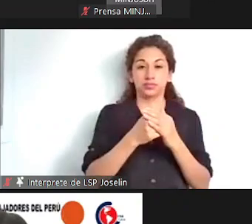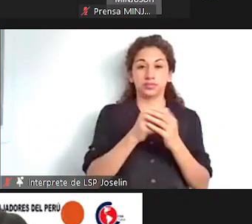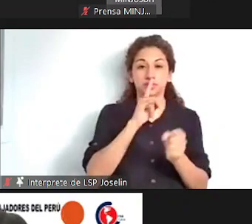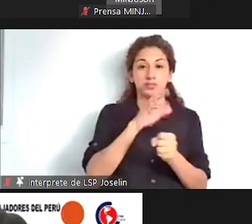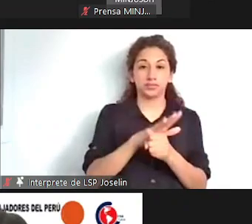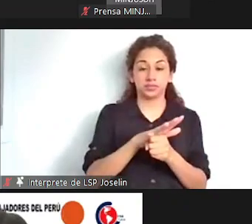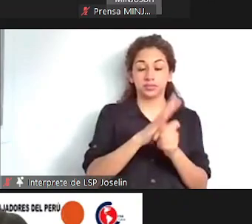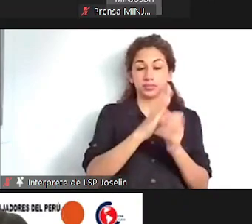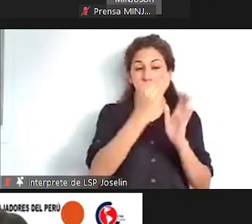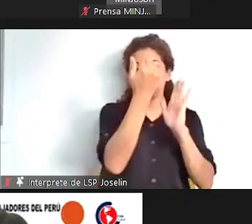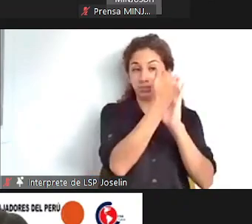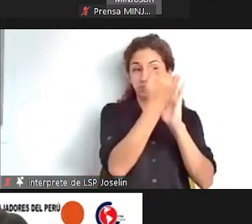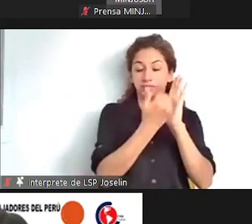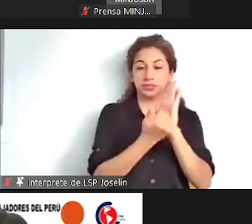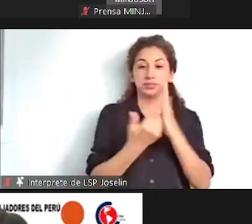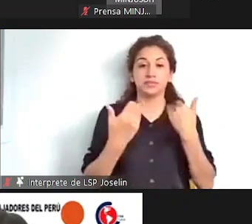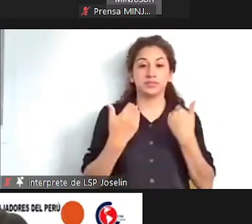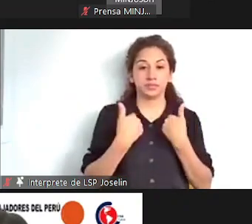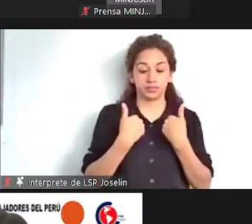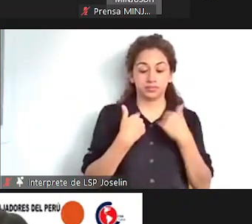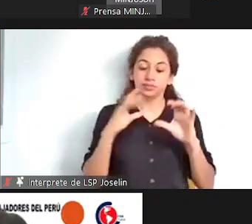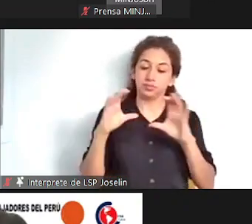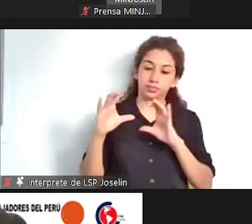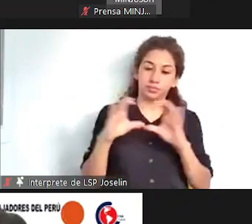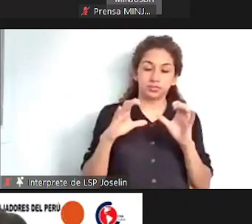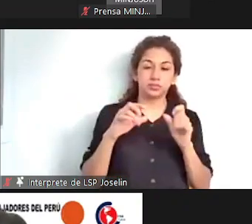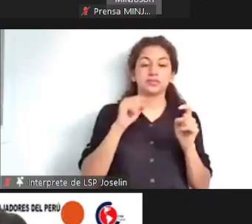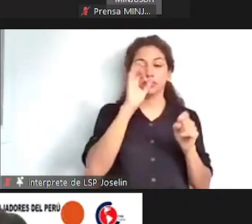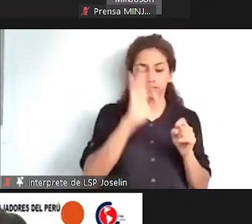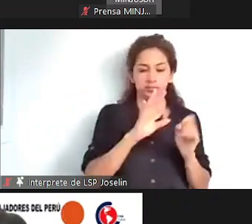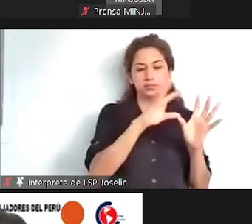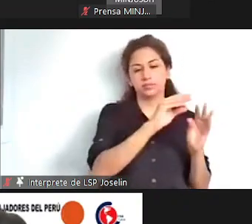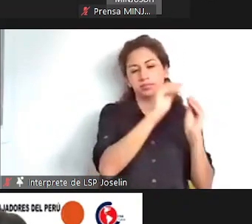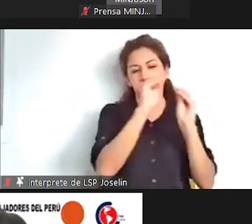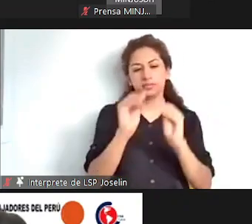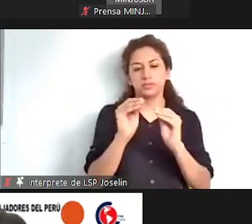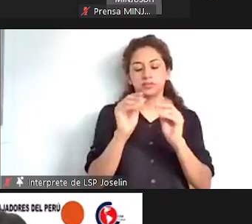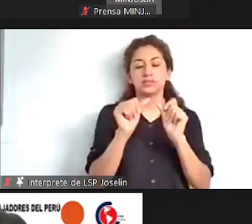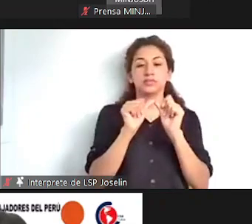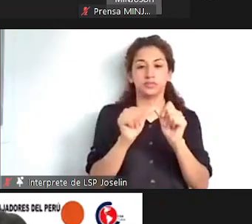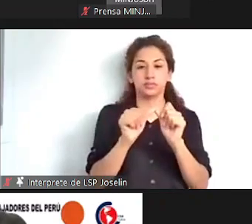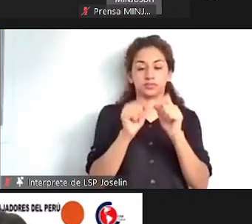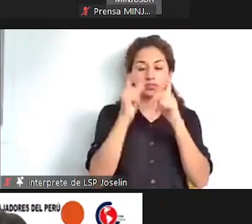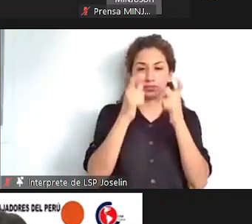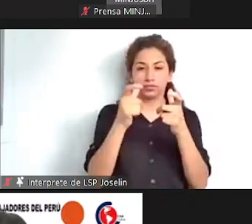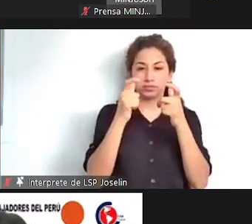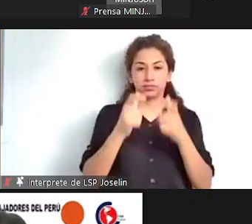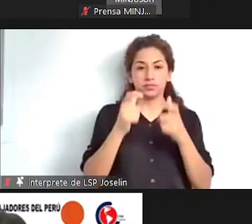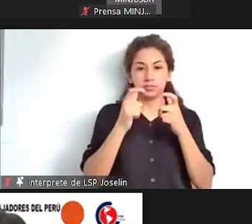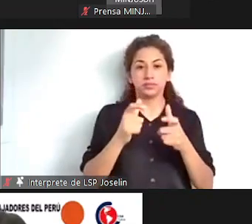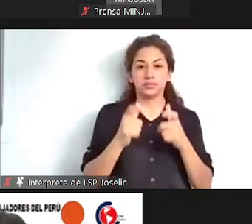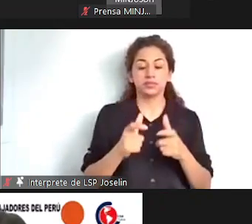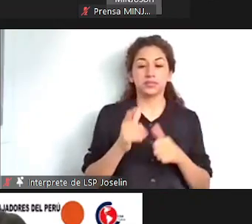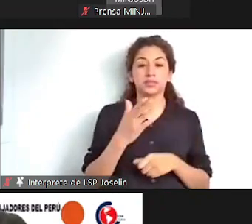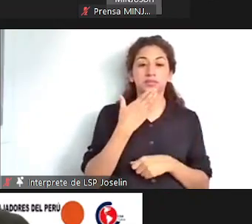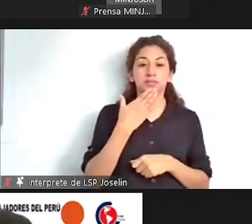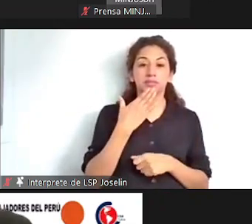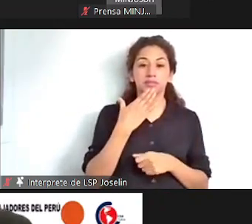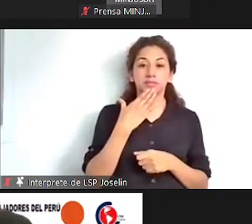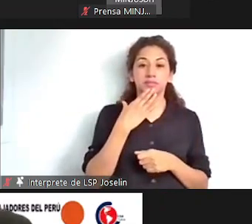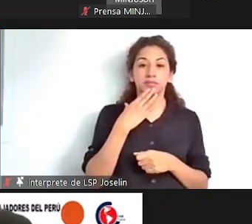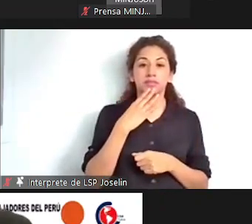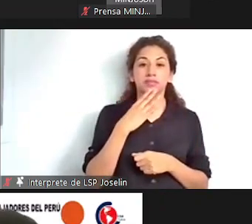the complying with these actions is and will be followed up closely by or